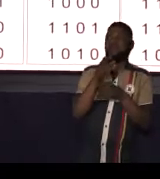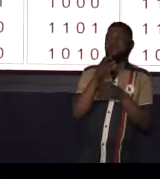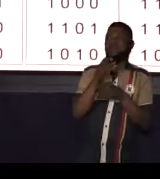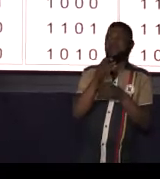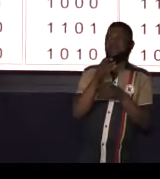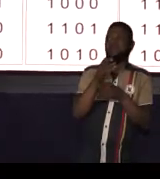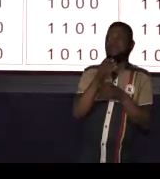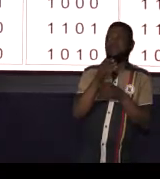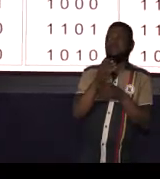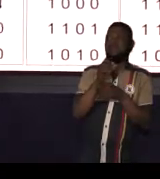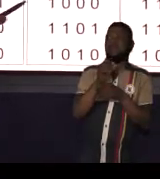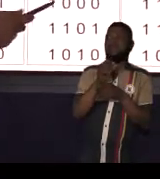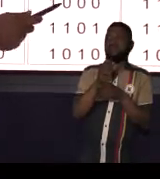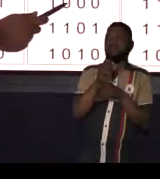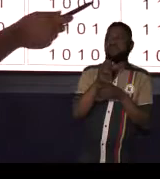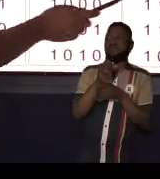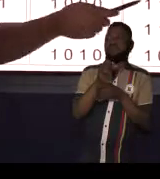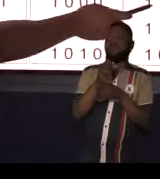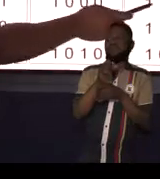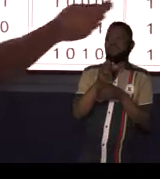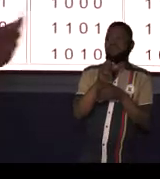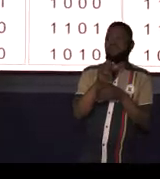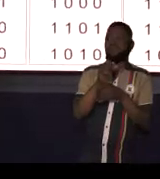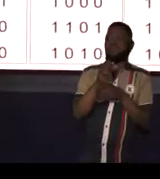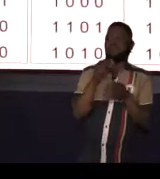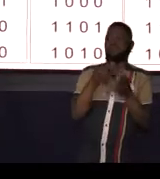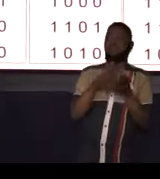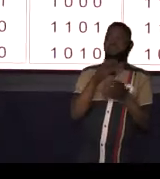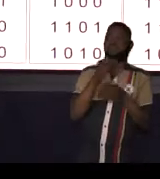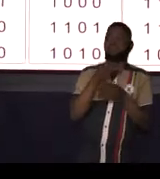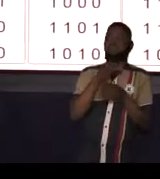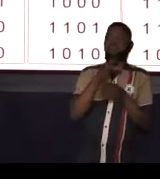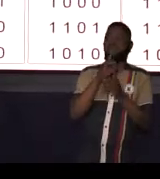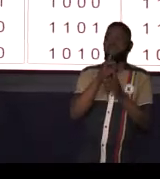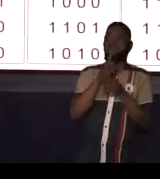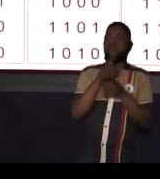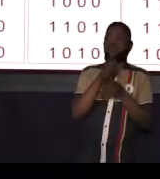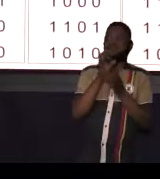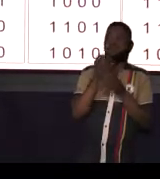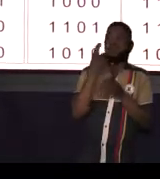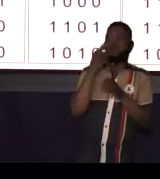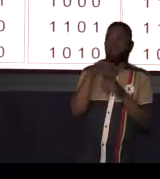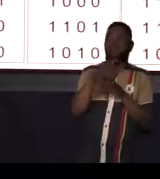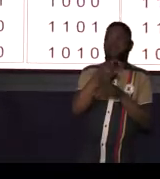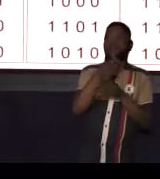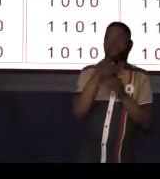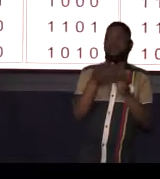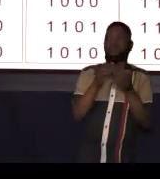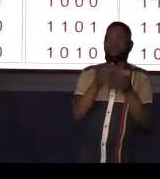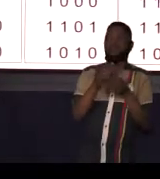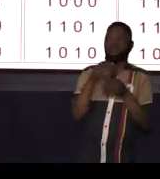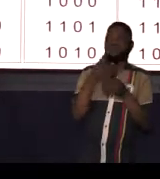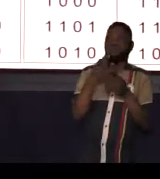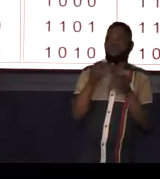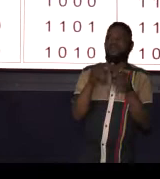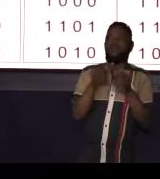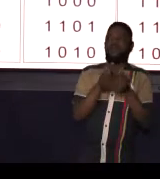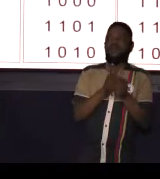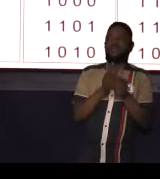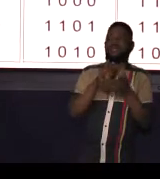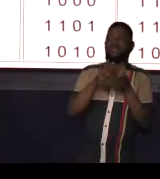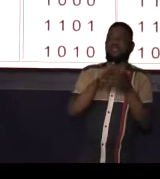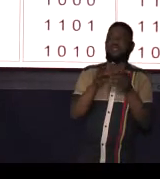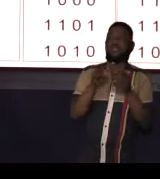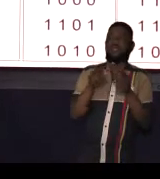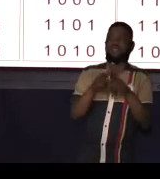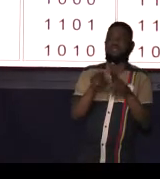is here. It is not here. It is not here. It is not here. This, my friend, is actually the answer. If you look at the other numbers too, you